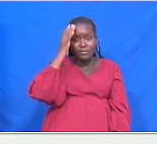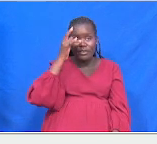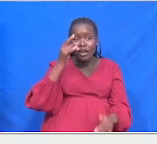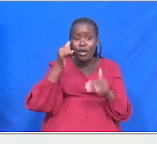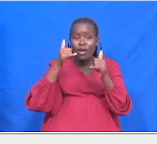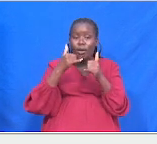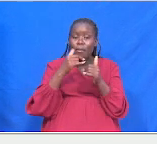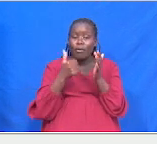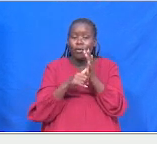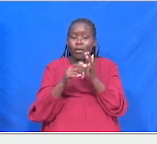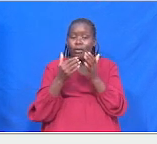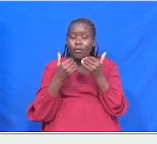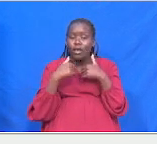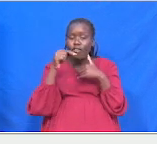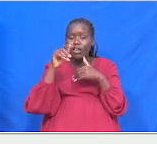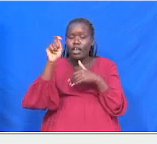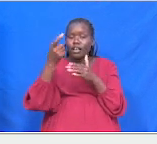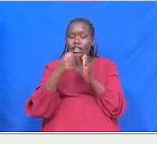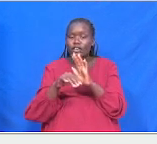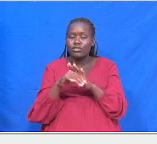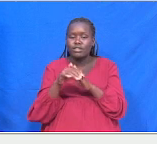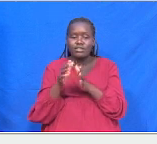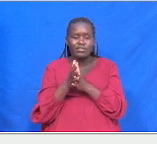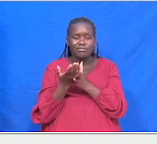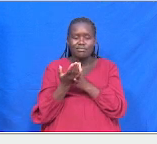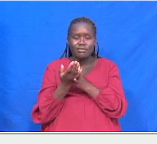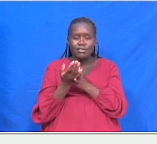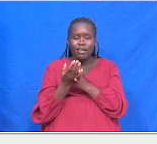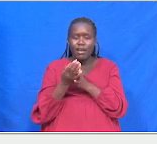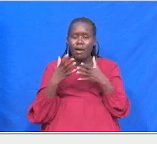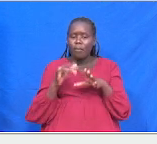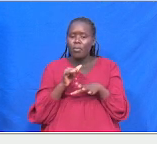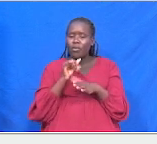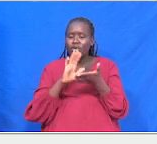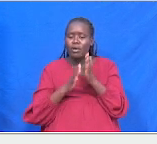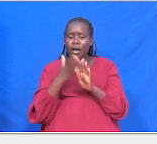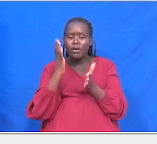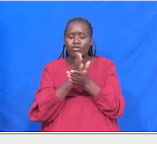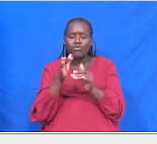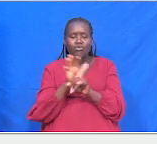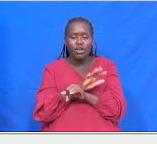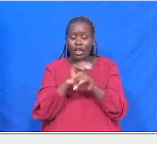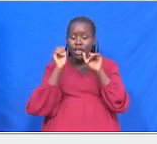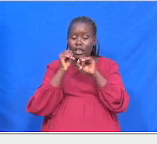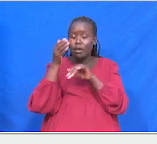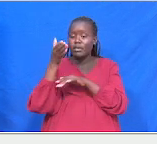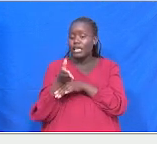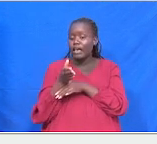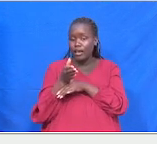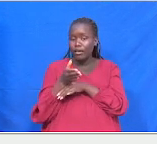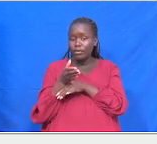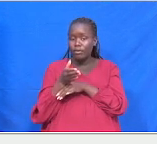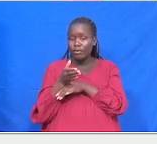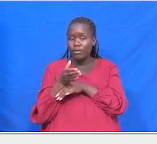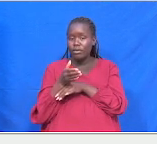shida iko Kenya hii ni ukora. And people not being truthful. The agreements are here. Like in a Communist Party,